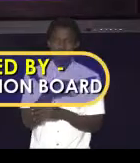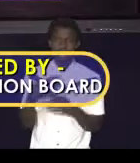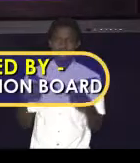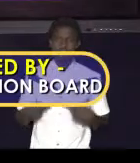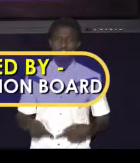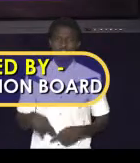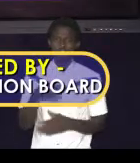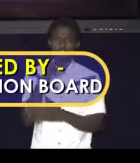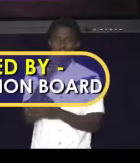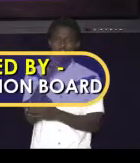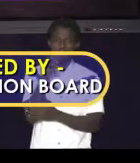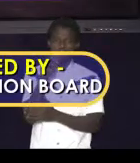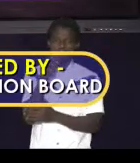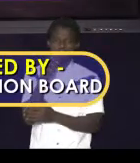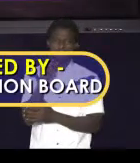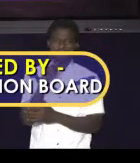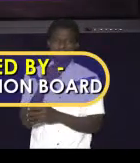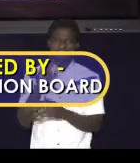physical fitness.